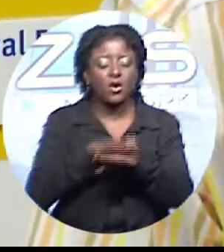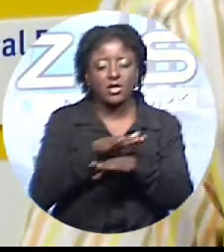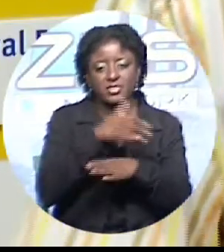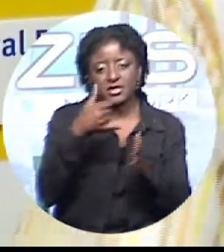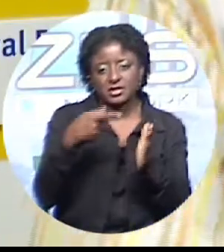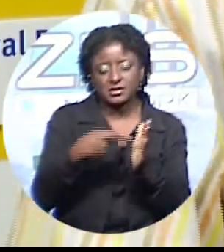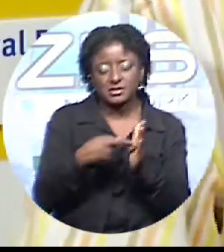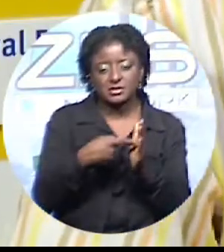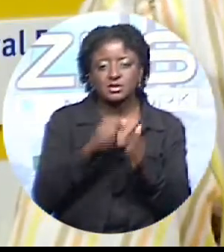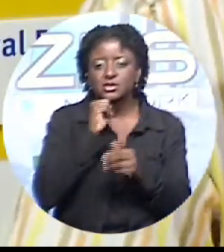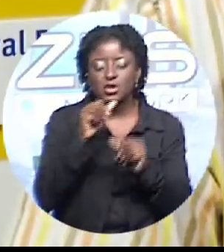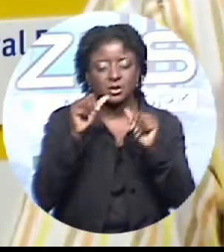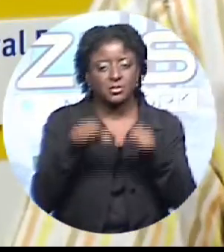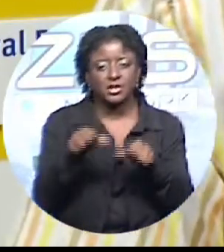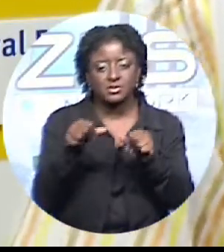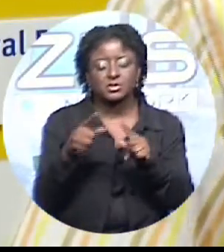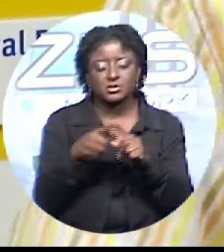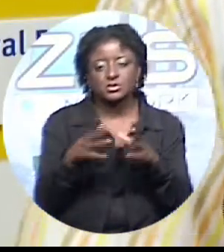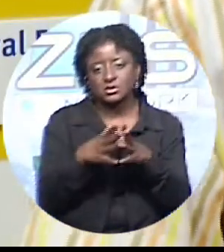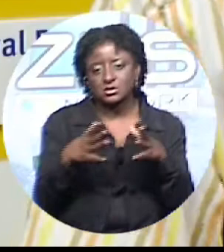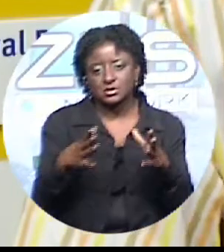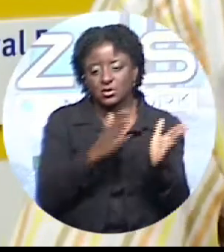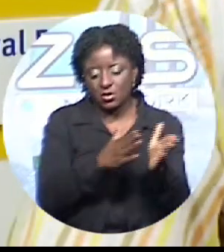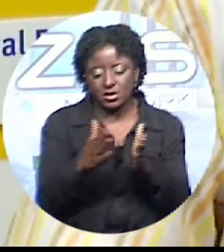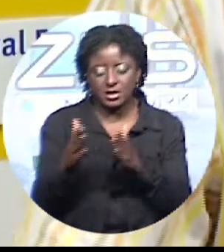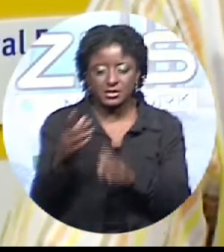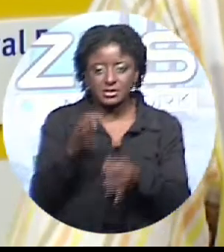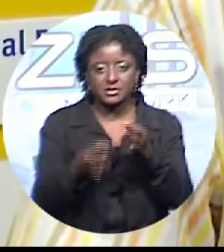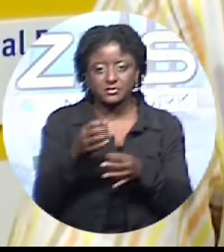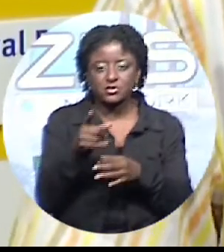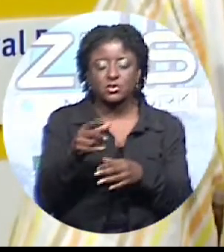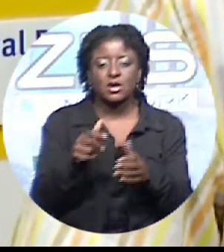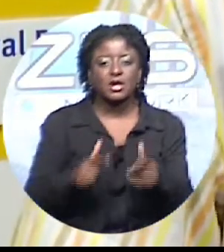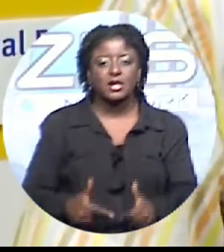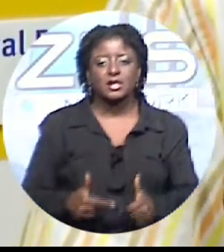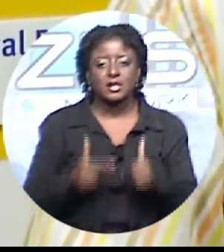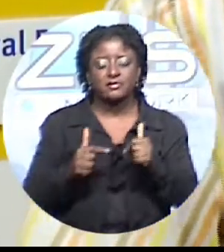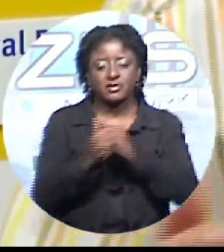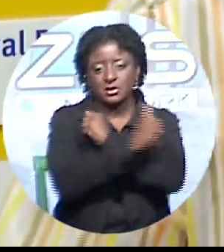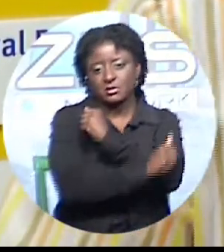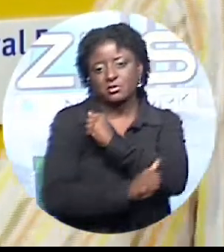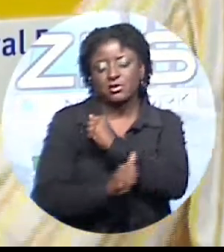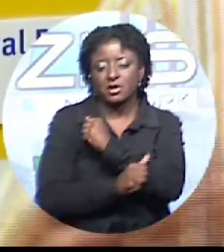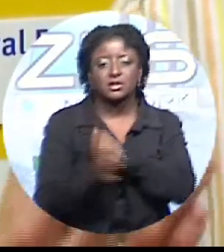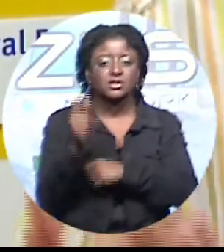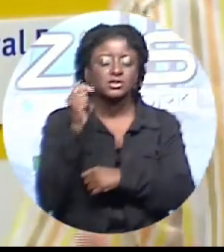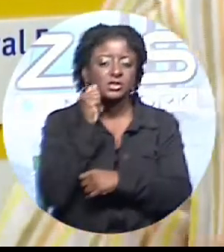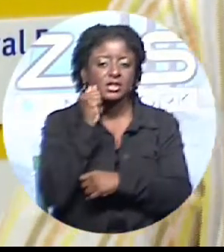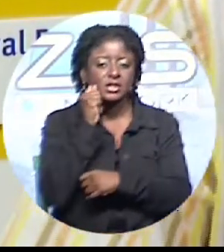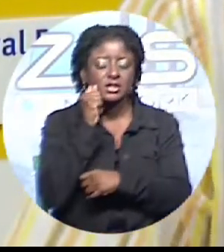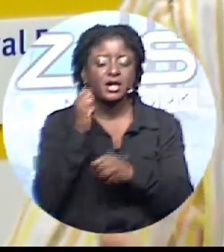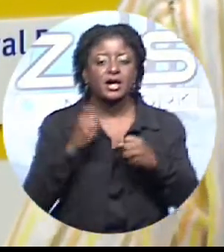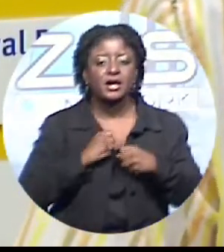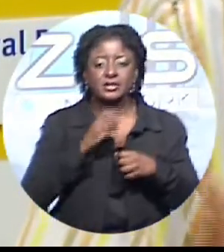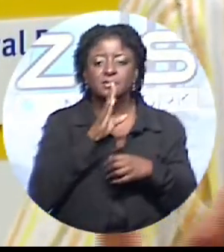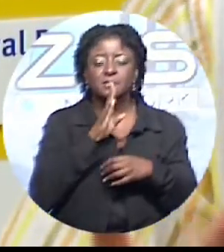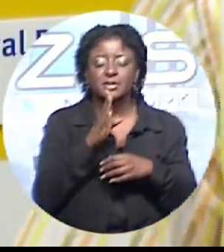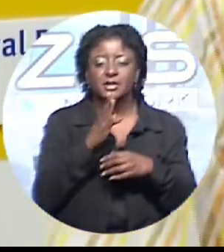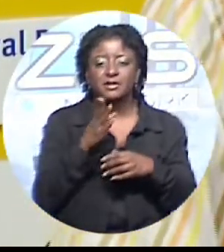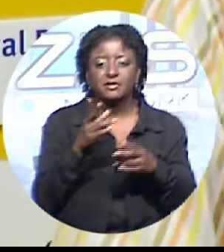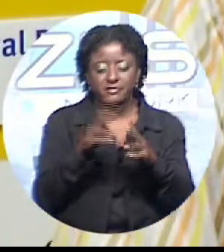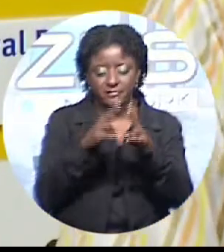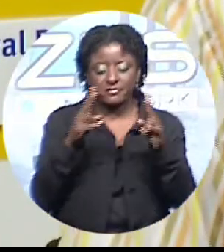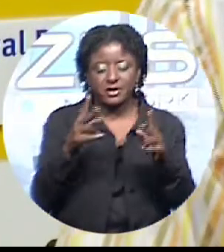to significantly organize if you are living abroad. And Tonique, she has been a very talented